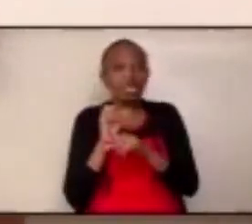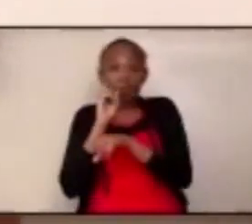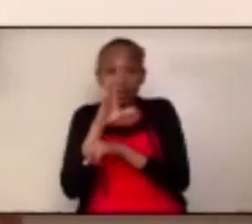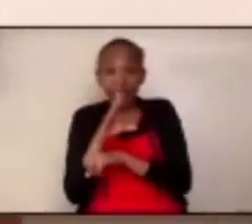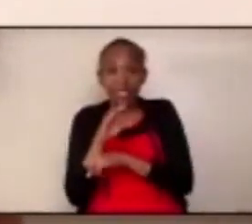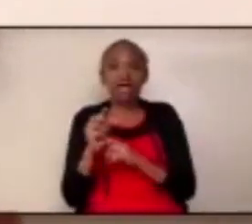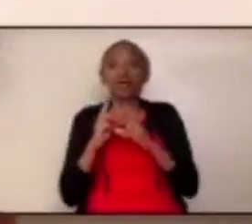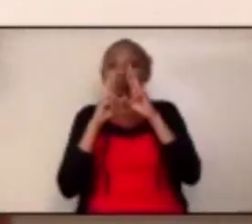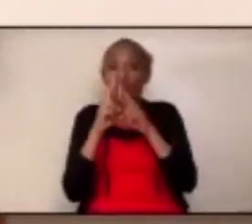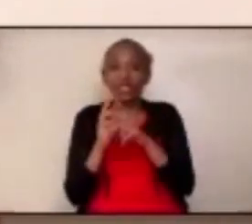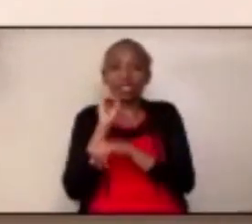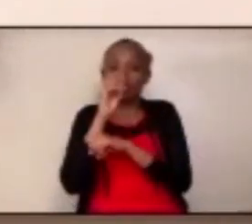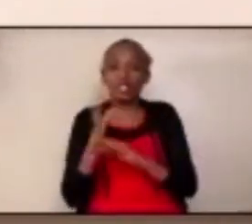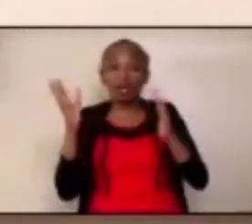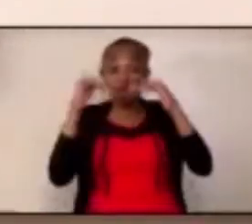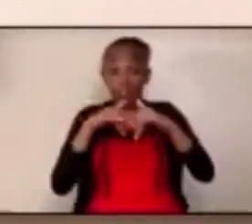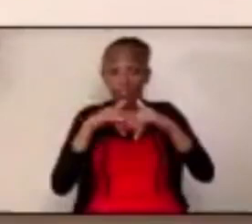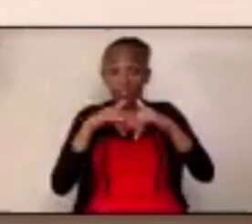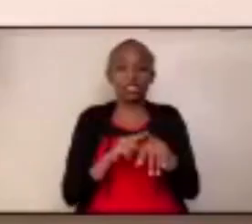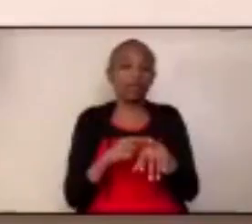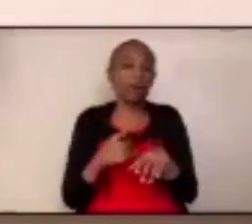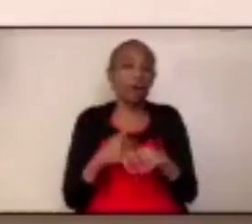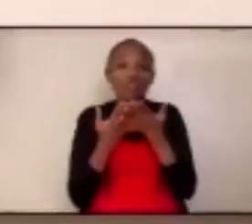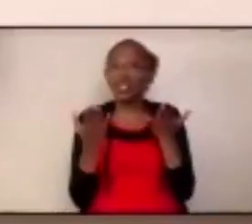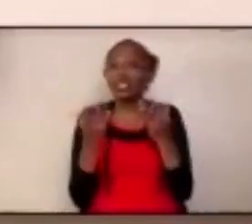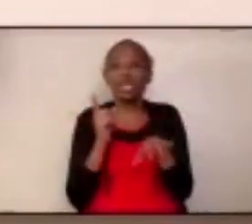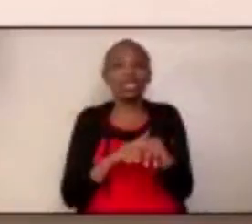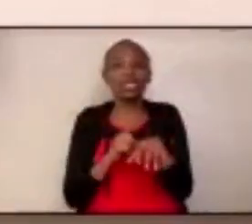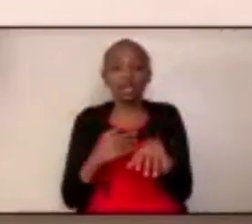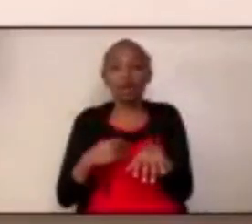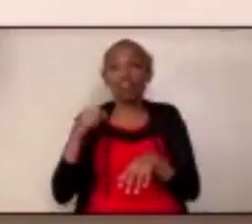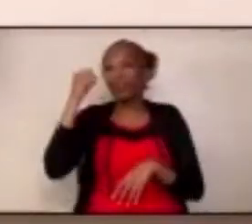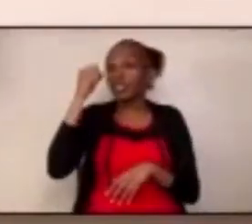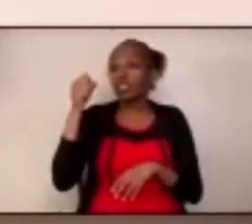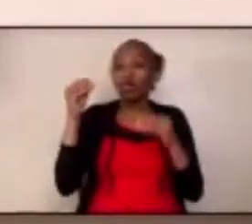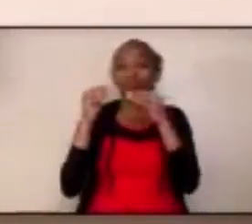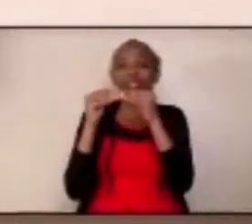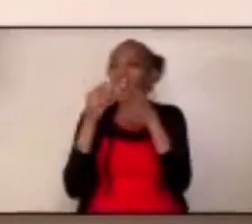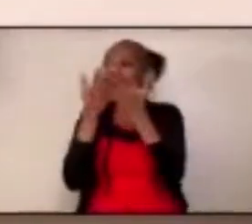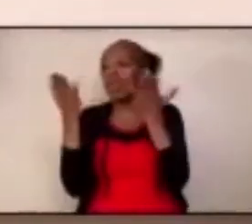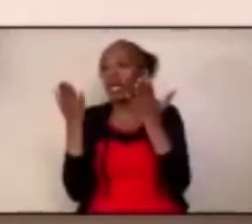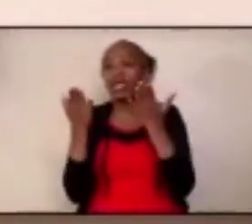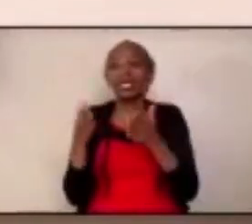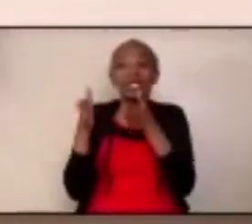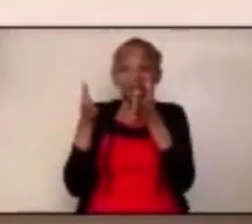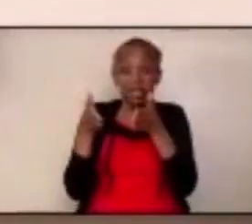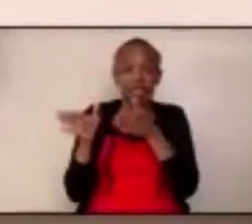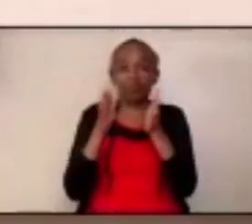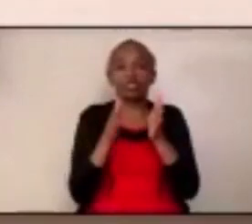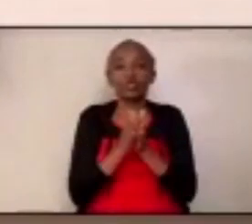and press conferences when they are doing their events, when they are doing their political rallies. It is an